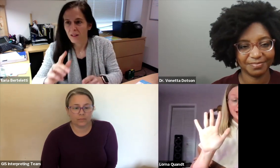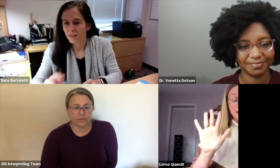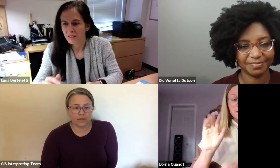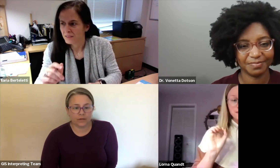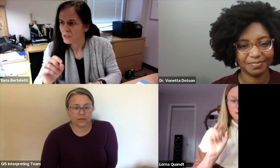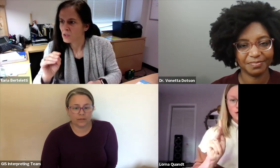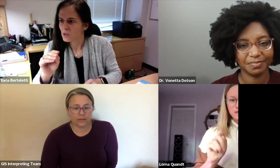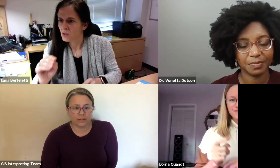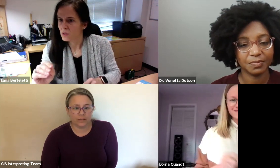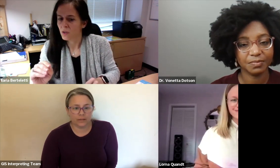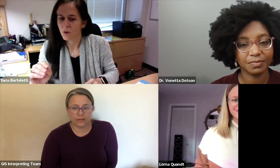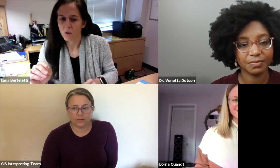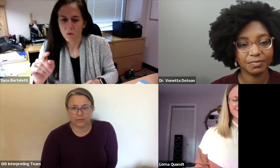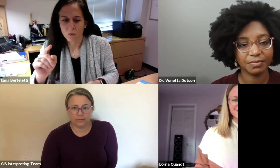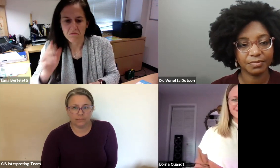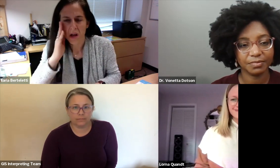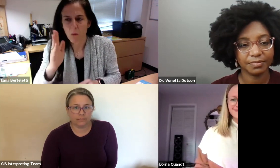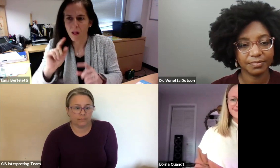been raised.